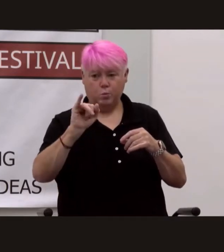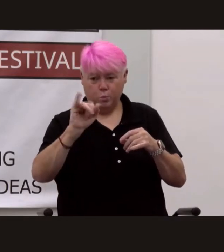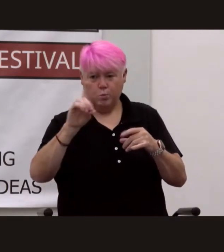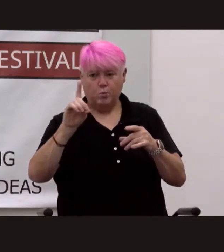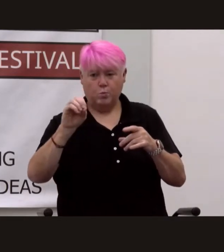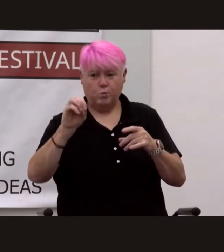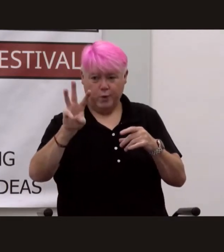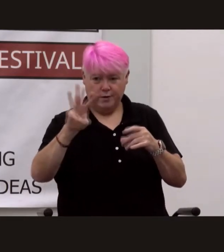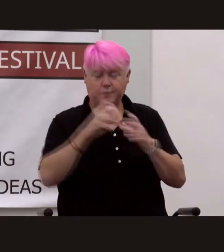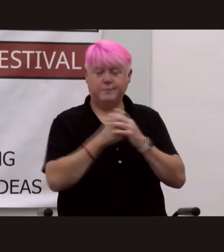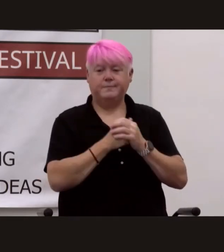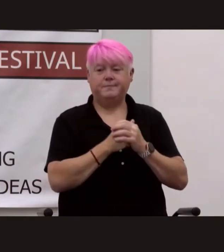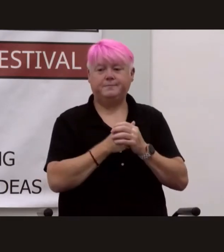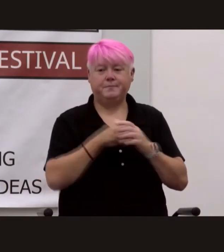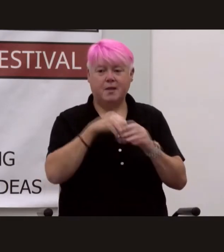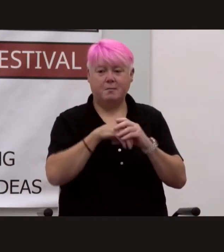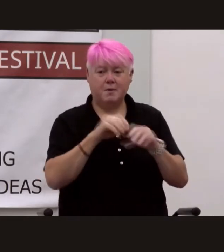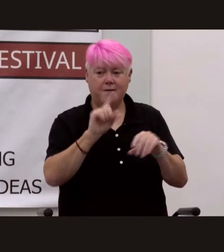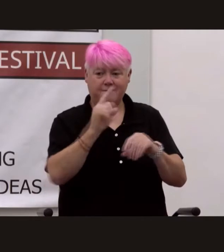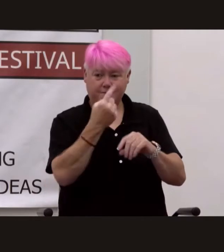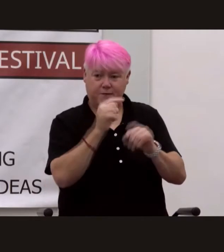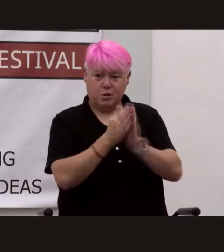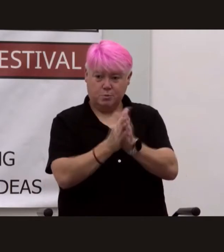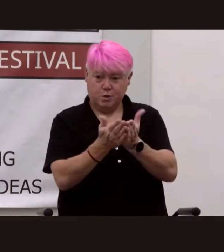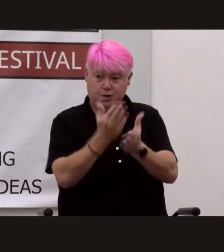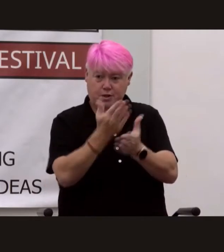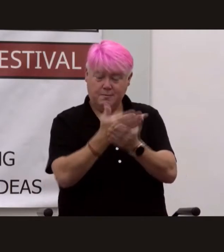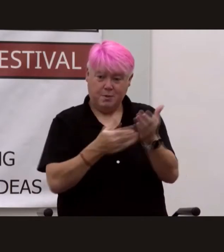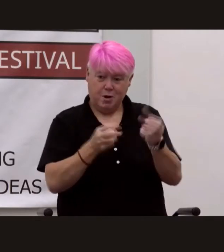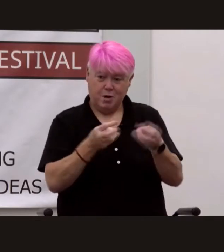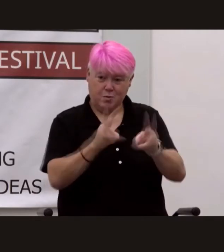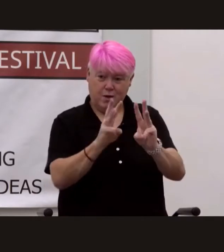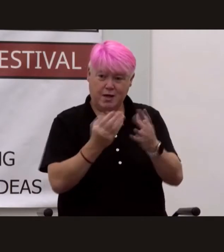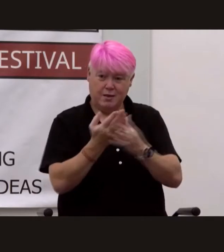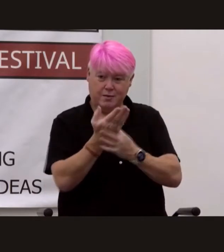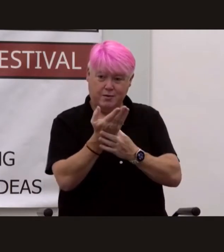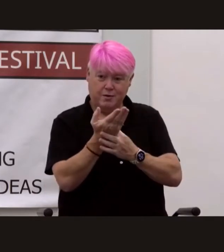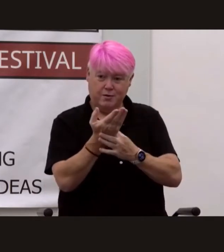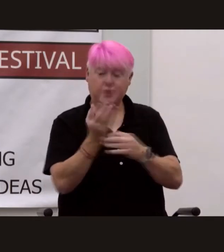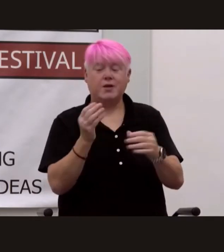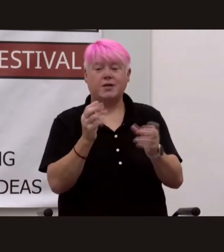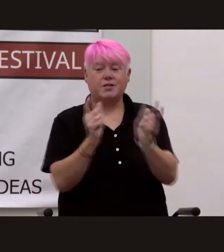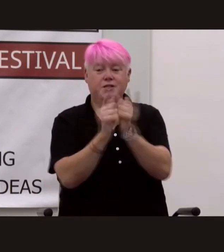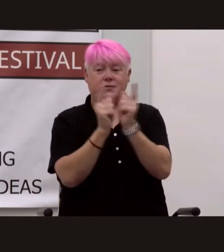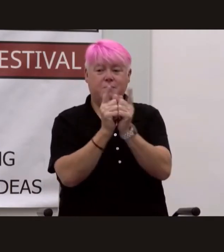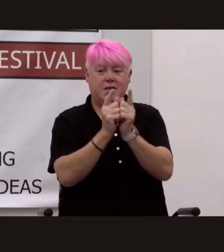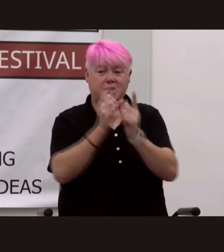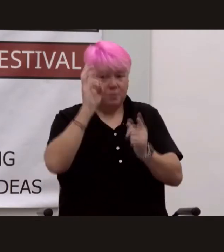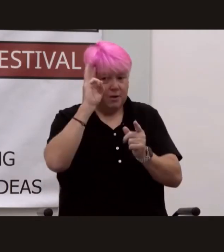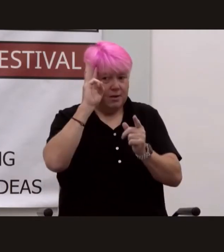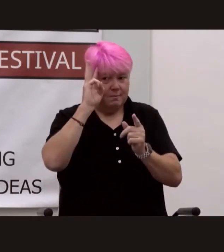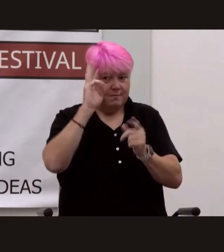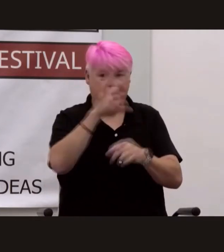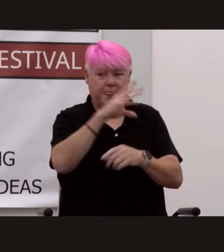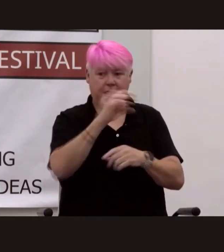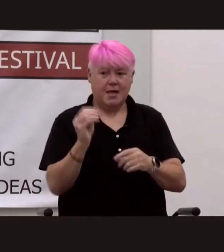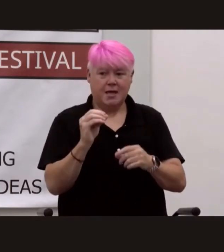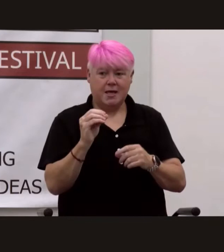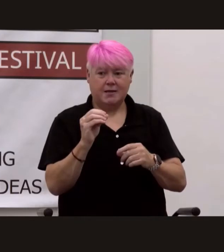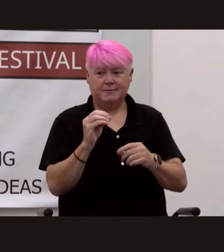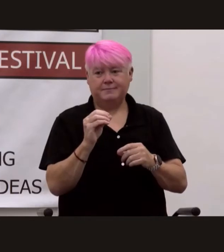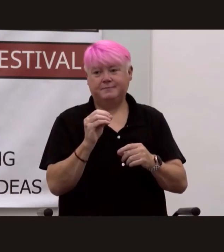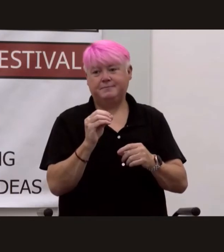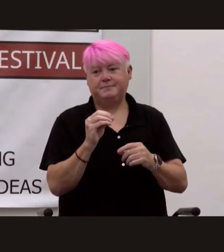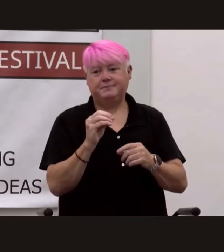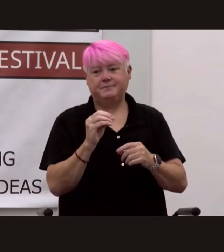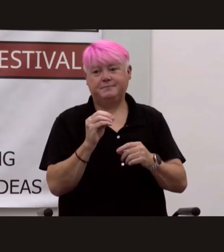novel. And partway through the novel, she meets William Moreland. And I hope you guys find